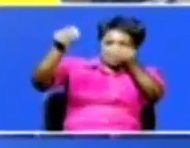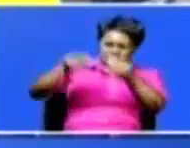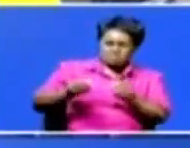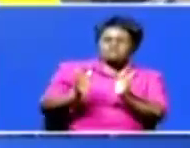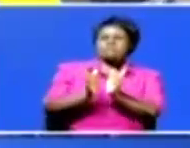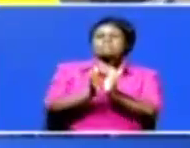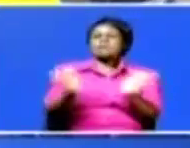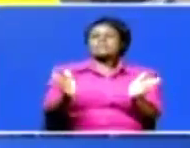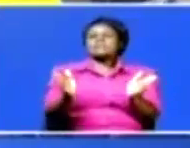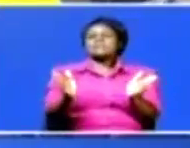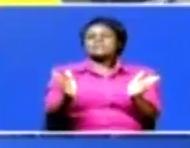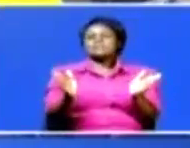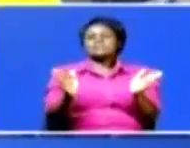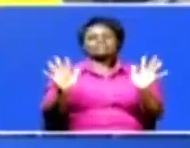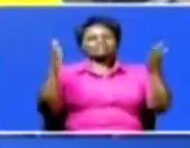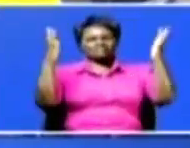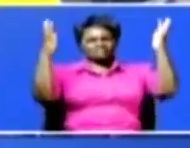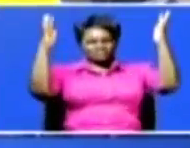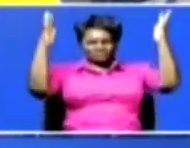wananchi wake.